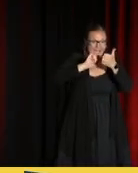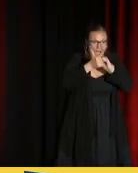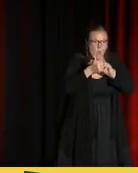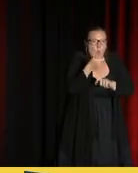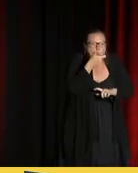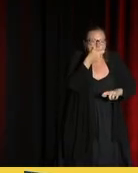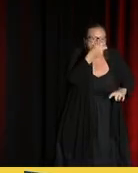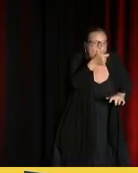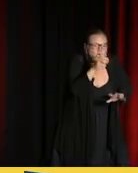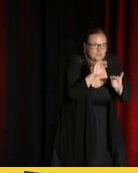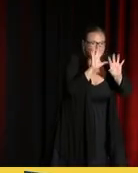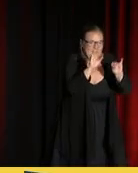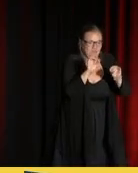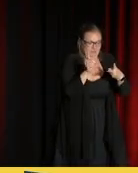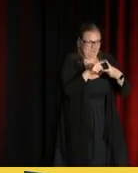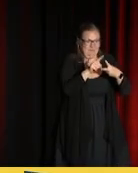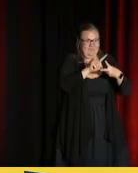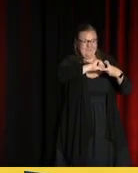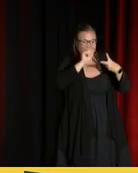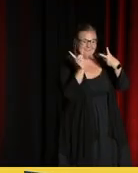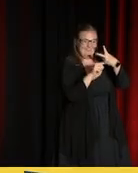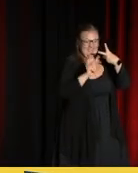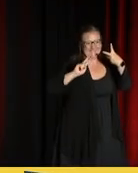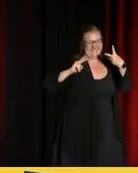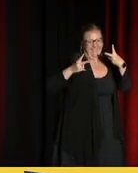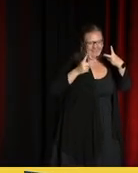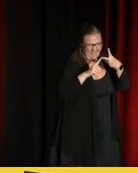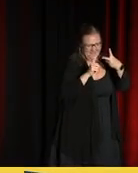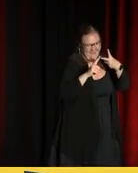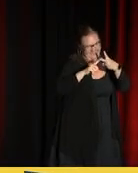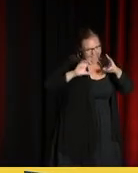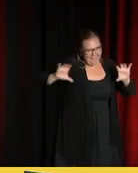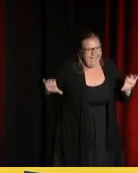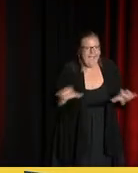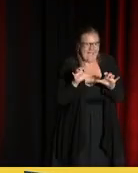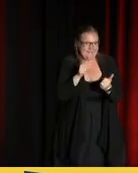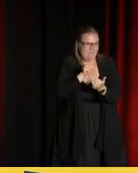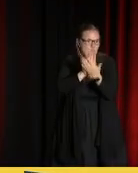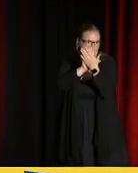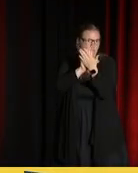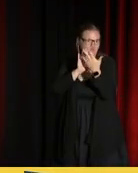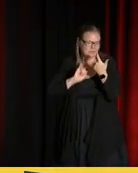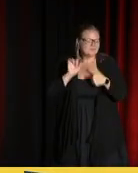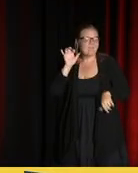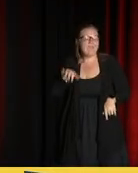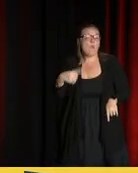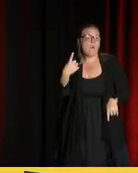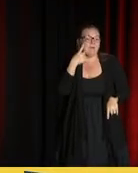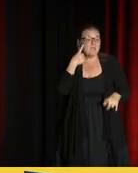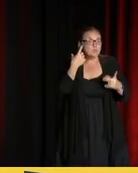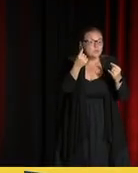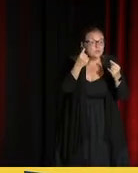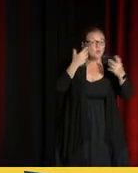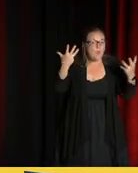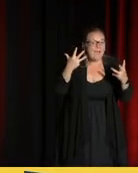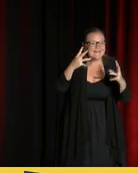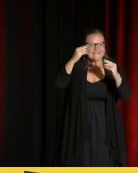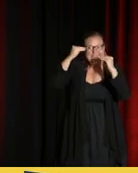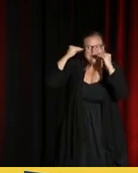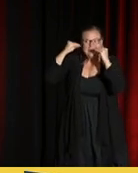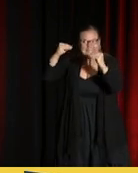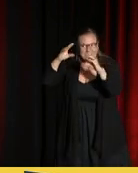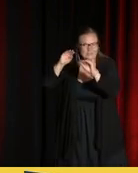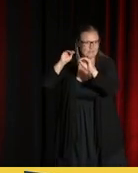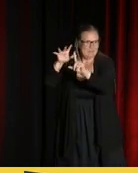trick. The second is where I have the most experience, and this is the active approach. And in this approach, we actually teach people magic